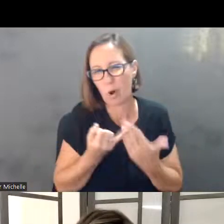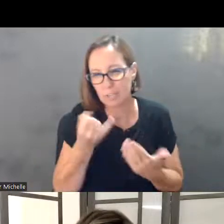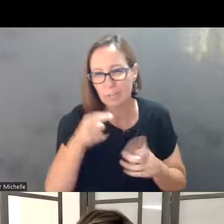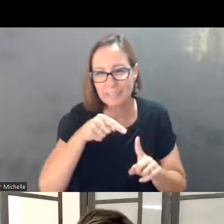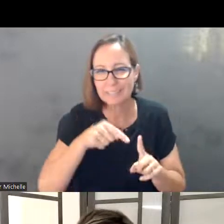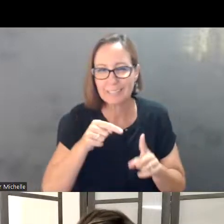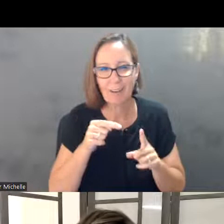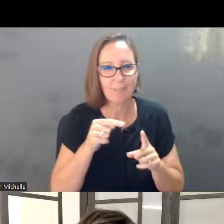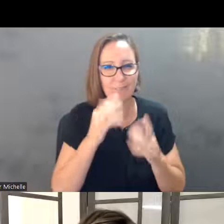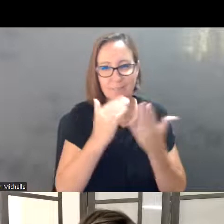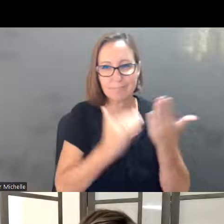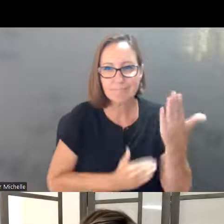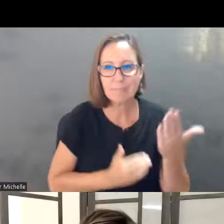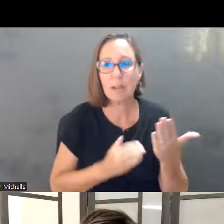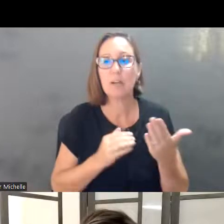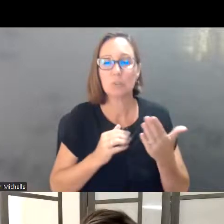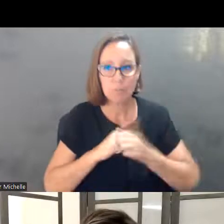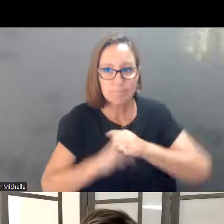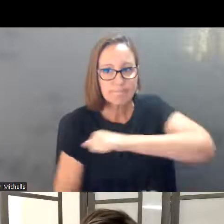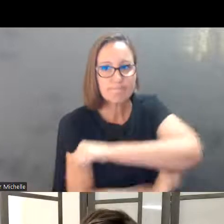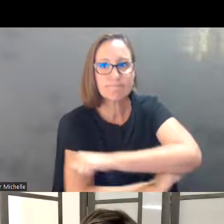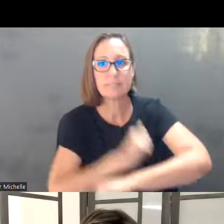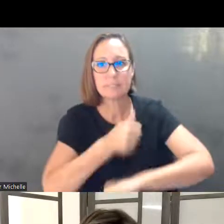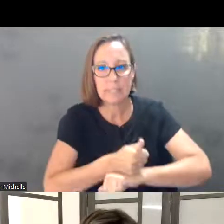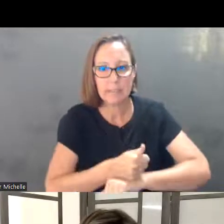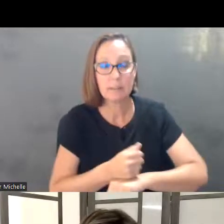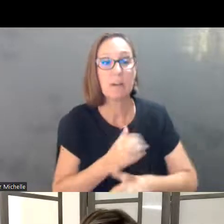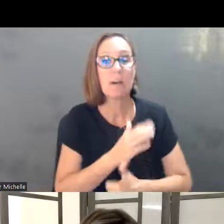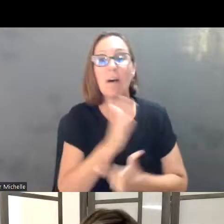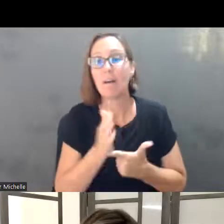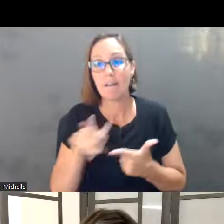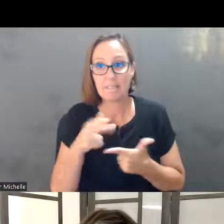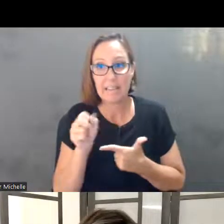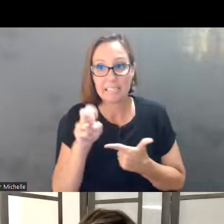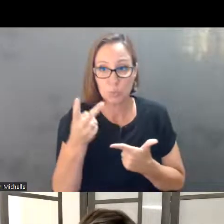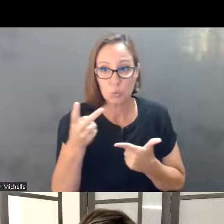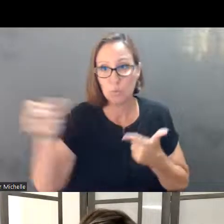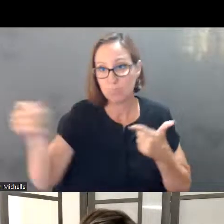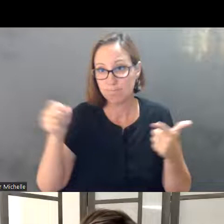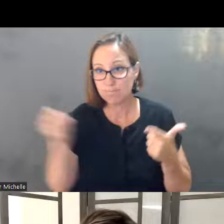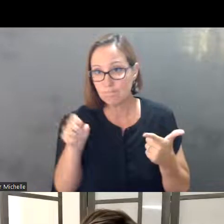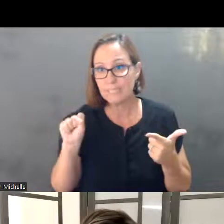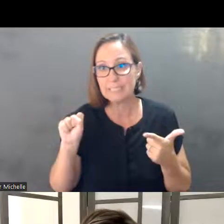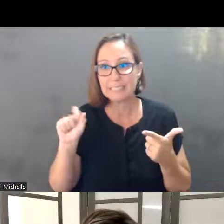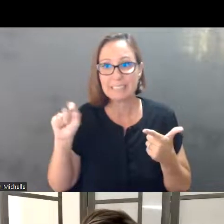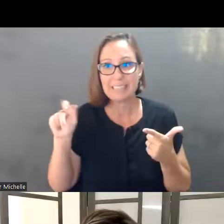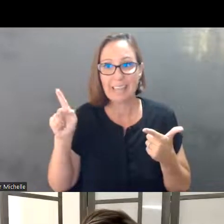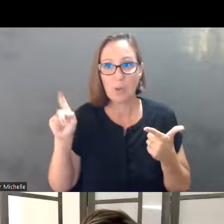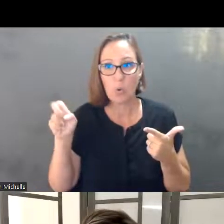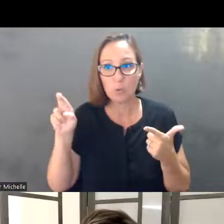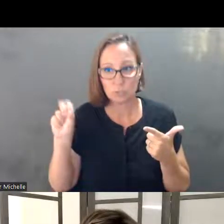some of the fundamentals in place. Phase 2, which is the stakeholder engagement, which I'll talk a little bit more about in a